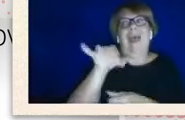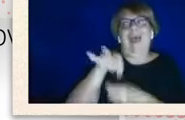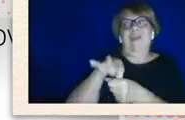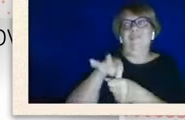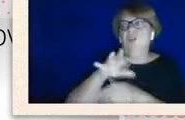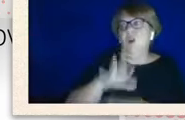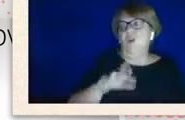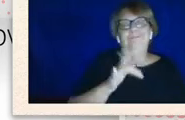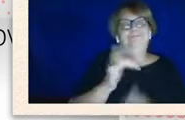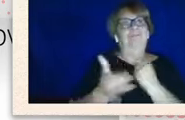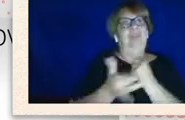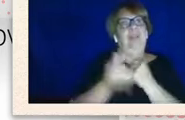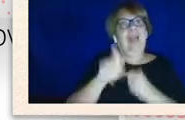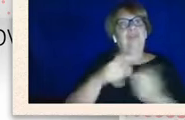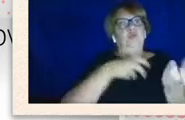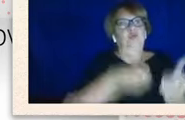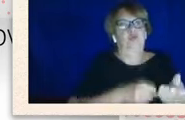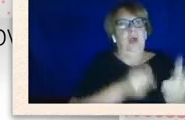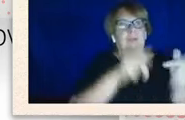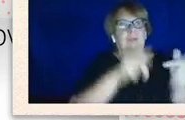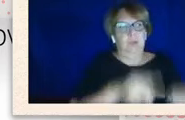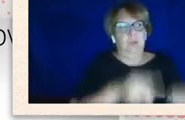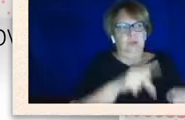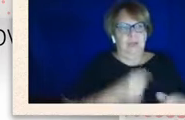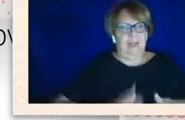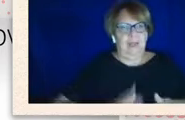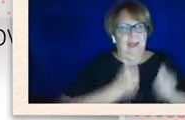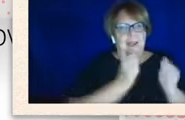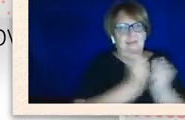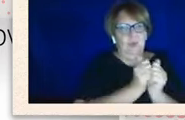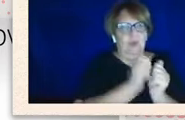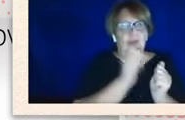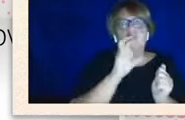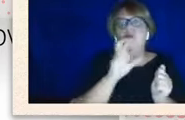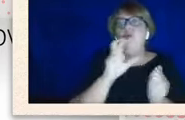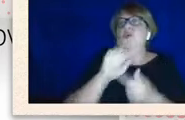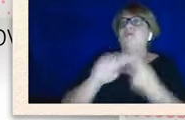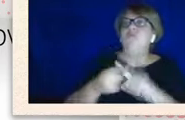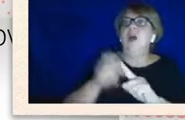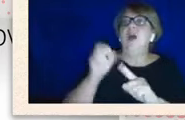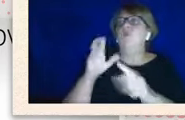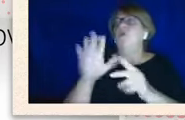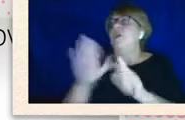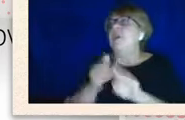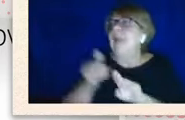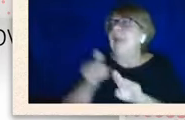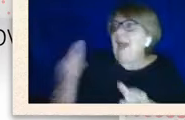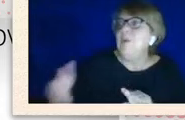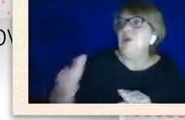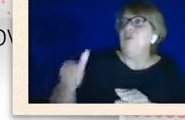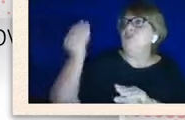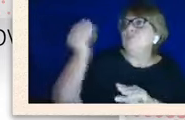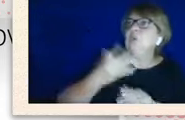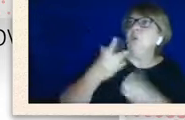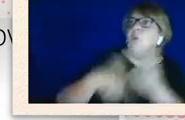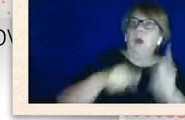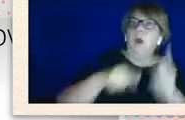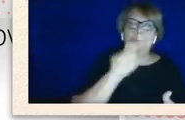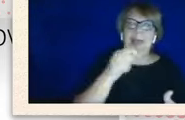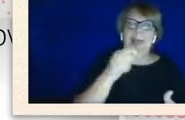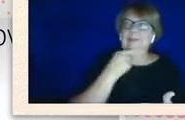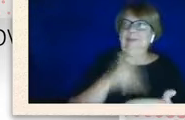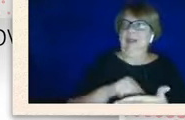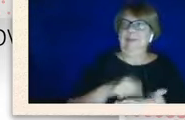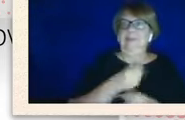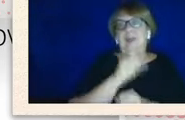to trust the person they live with, or a friend or a neighbor, to tell them what that ballot says and to make sure, like, hey,